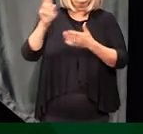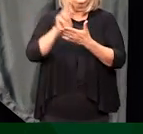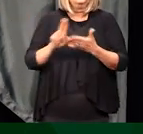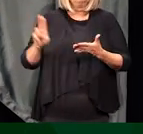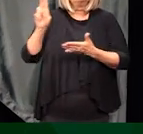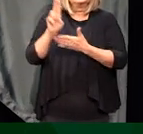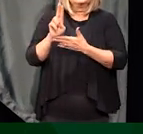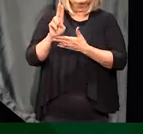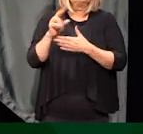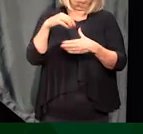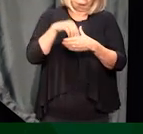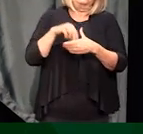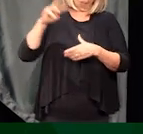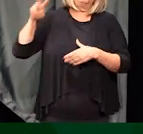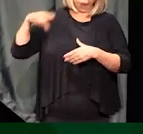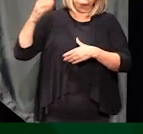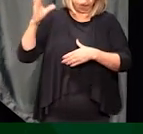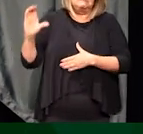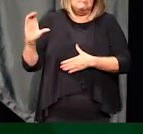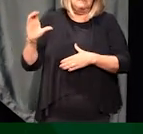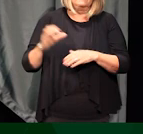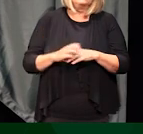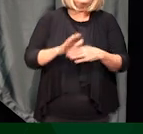University in Washington, D.C.